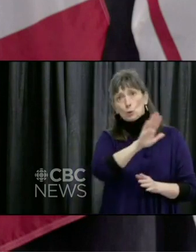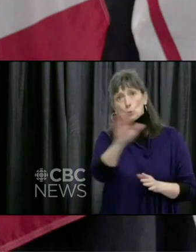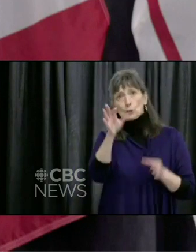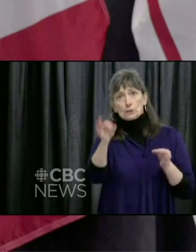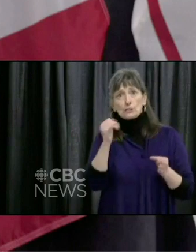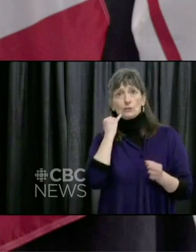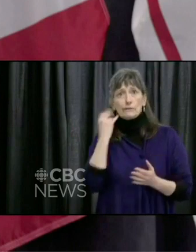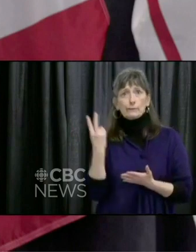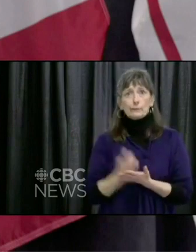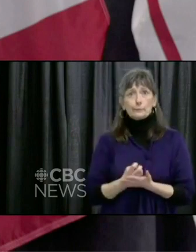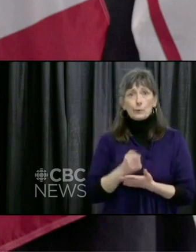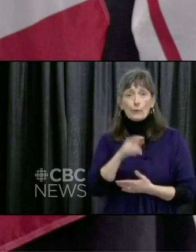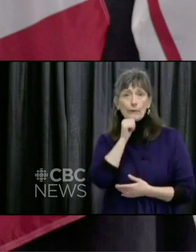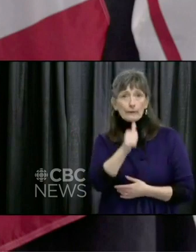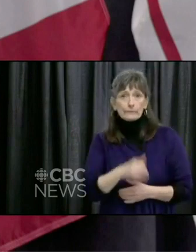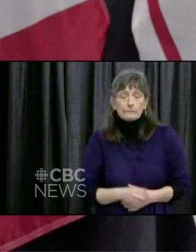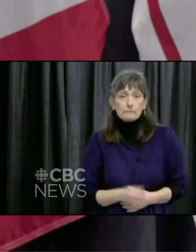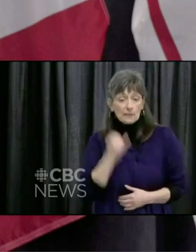to.